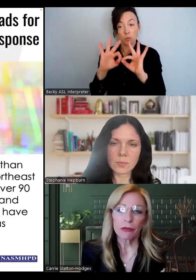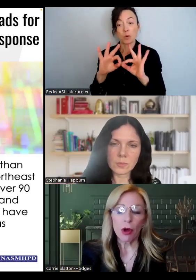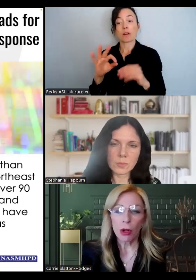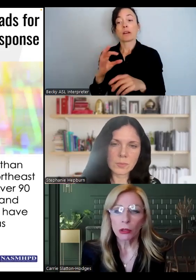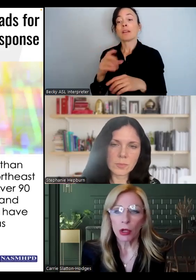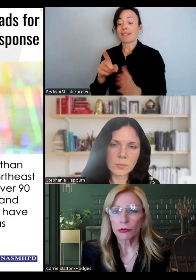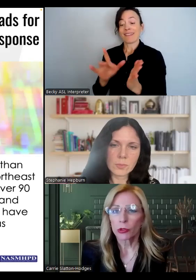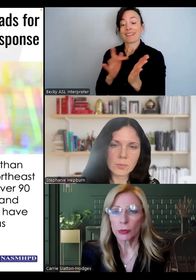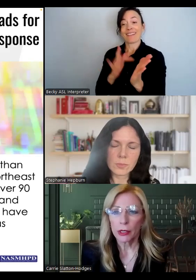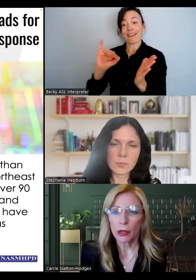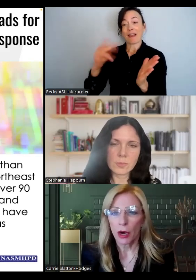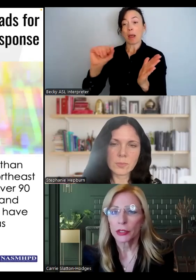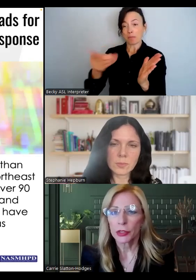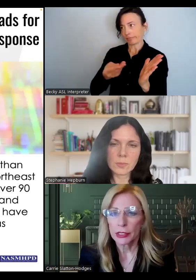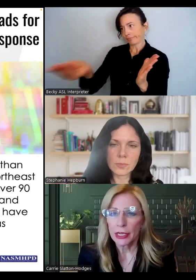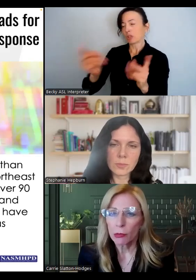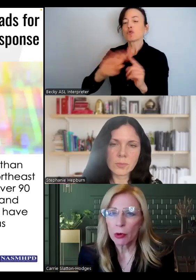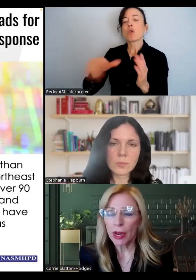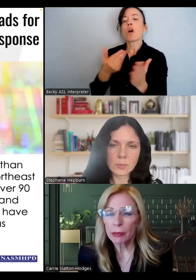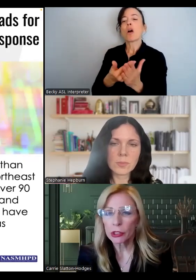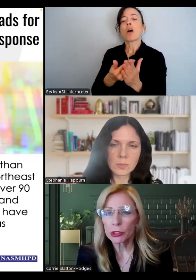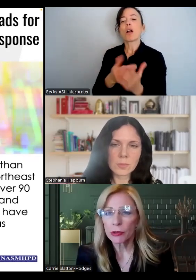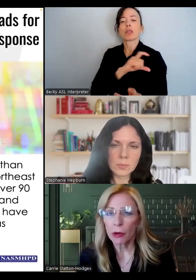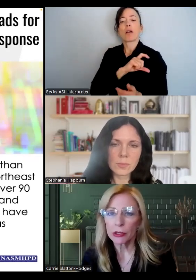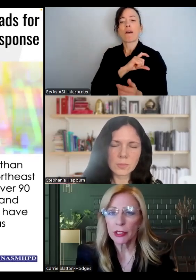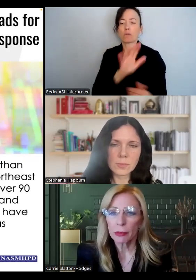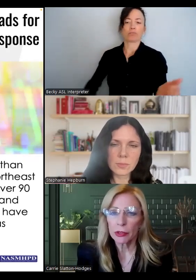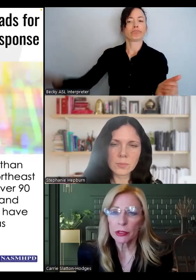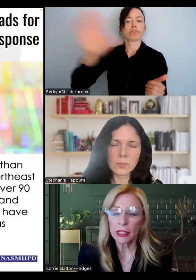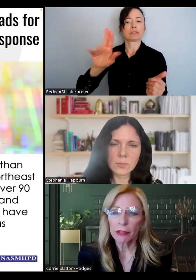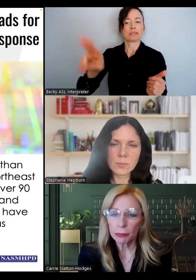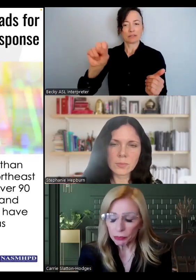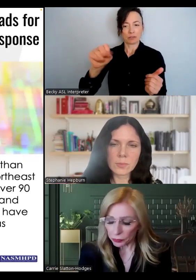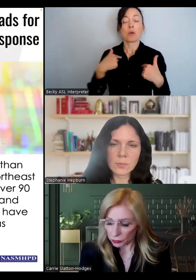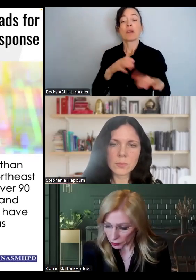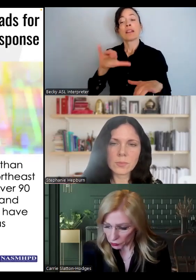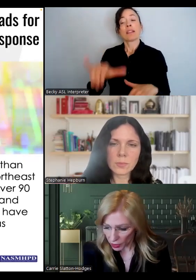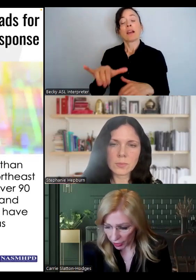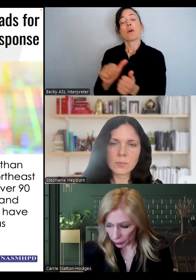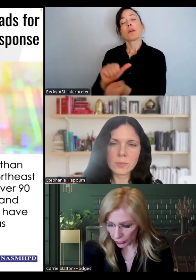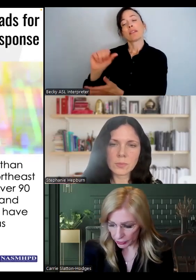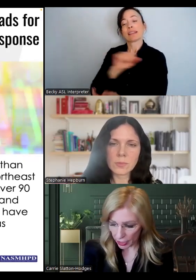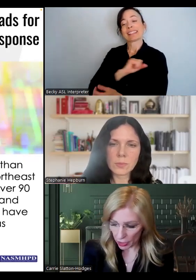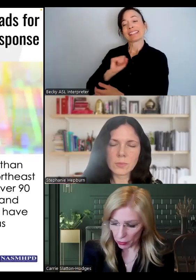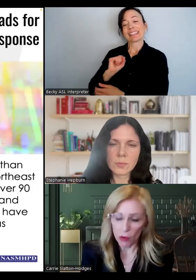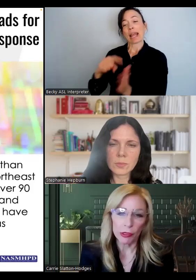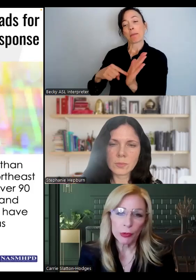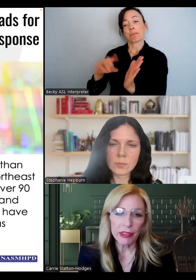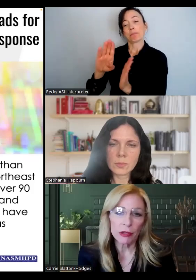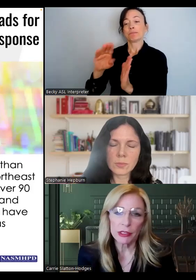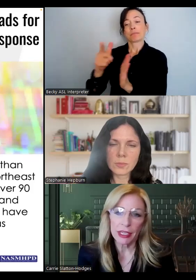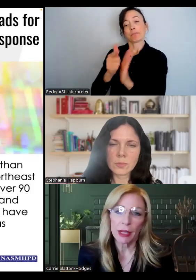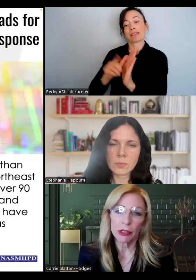iPads in the hand of all law enforcement across the state. And we were able to do that with Senate Bill 7. That put